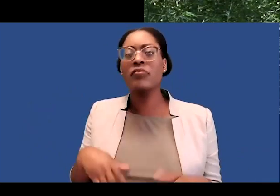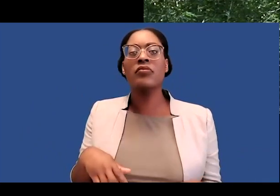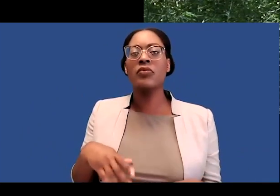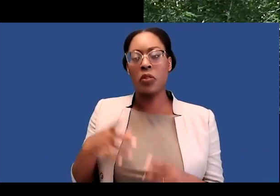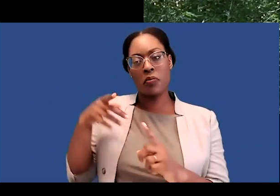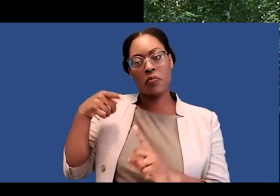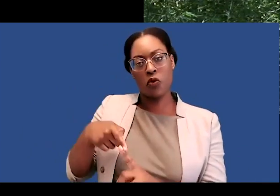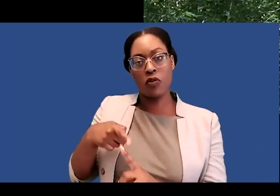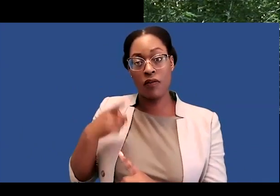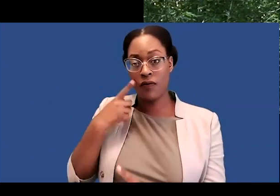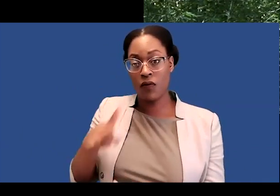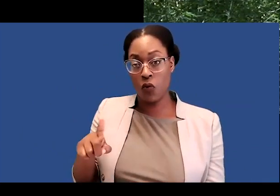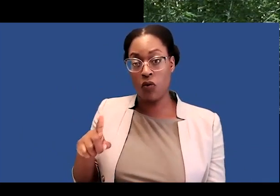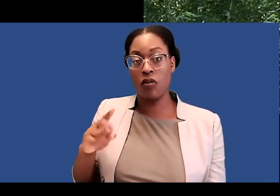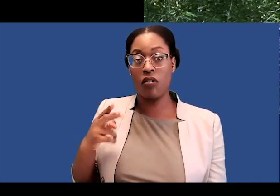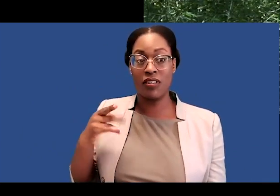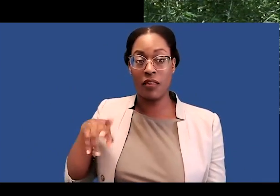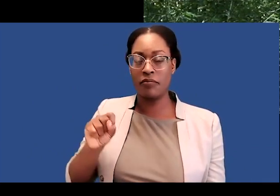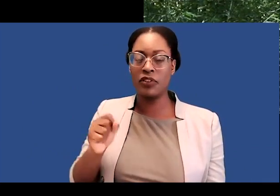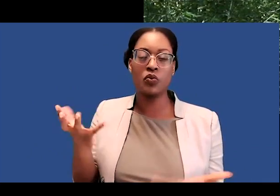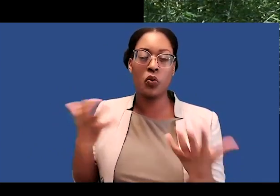Focus on lengthening the shoulders.